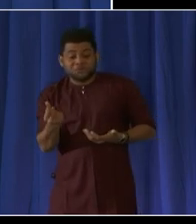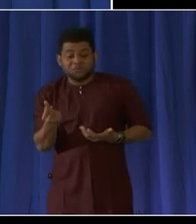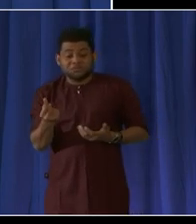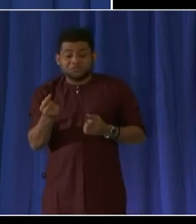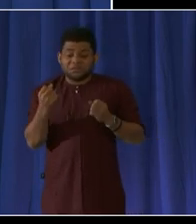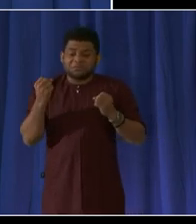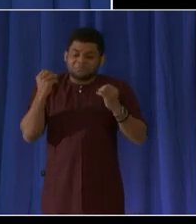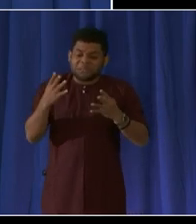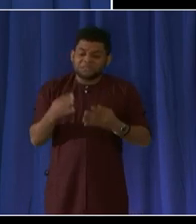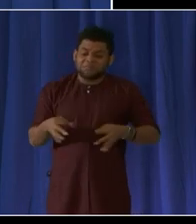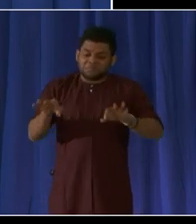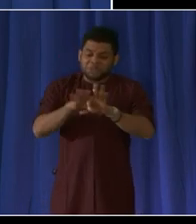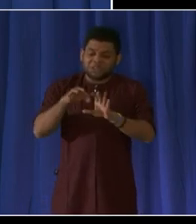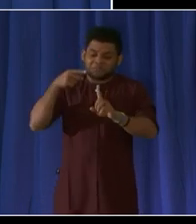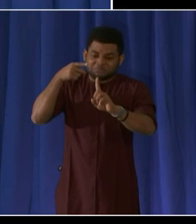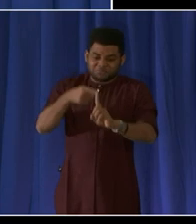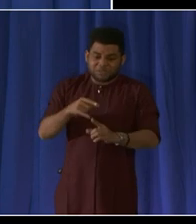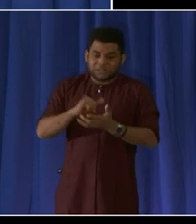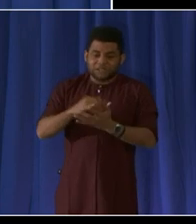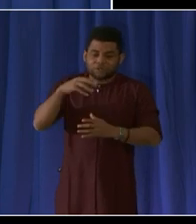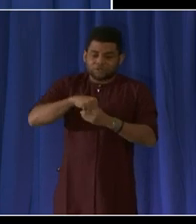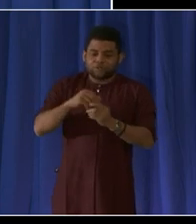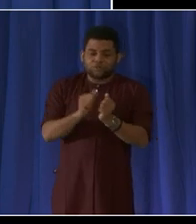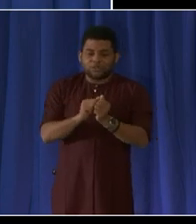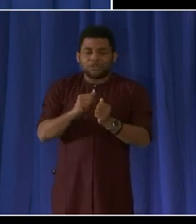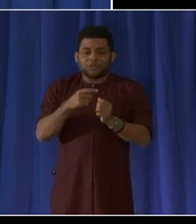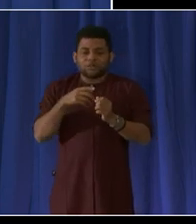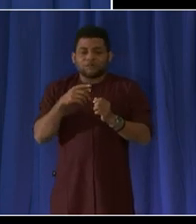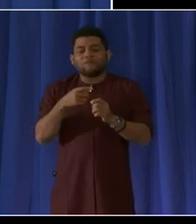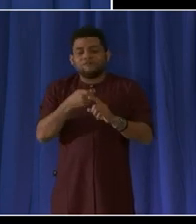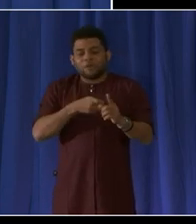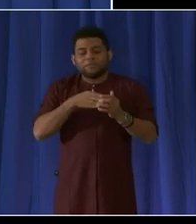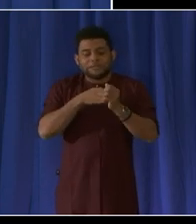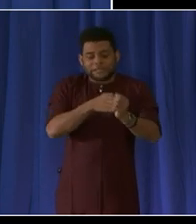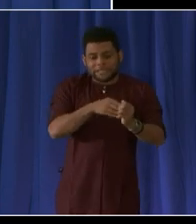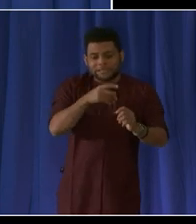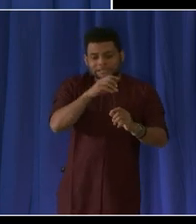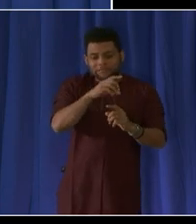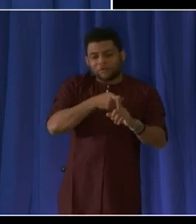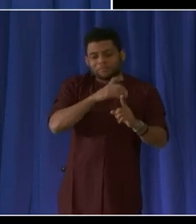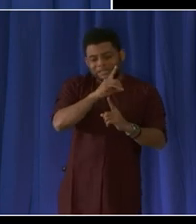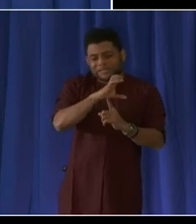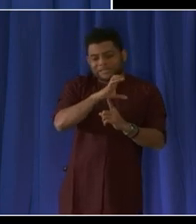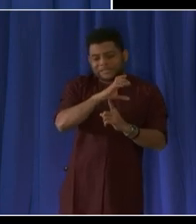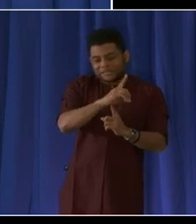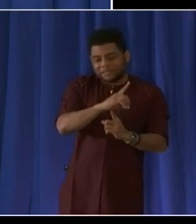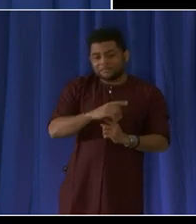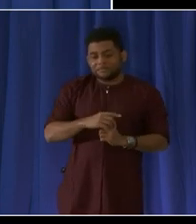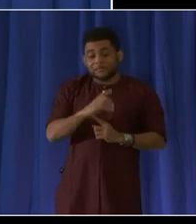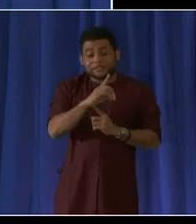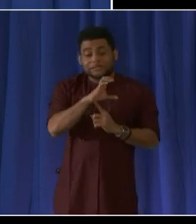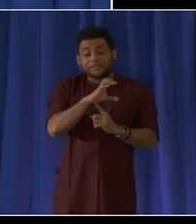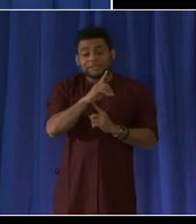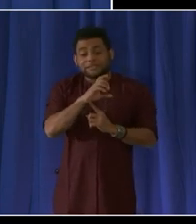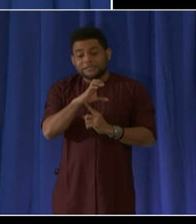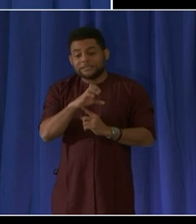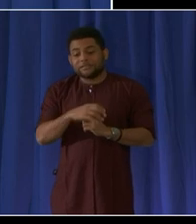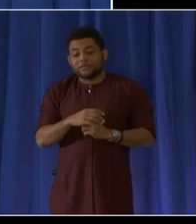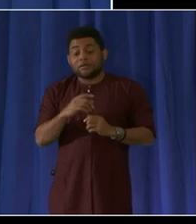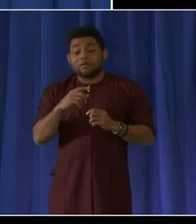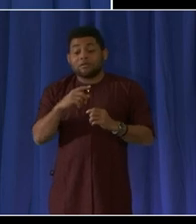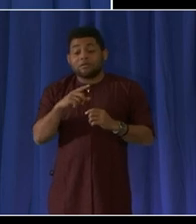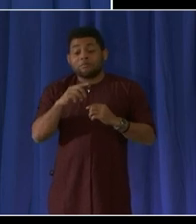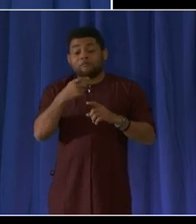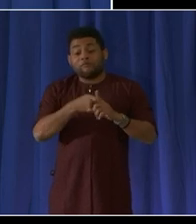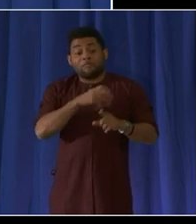points that are outlined in the guidance from the CDC and what's been communicated directly from the mayor